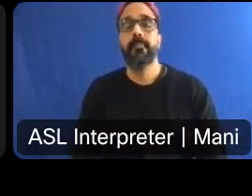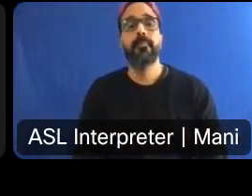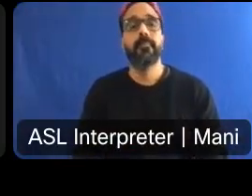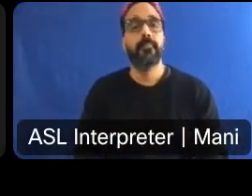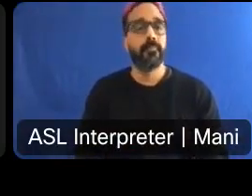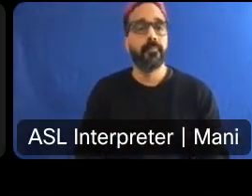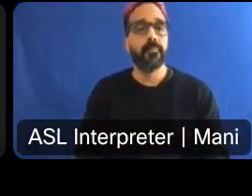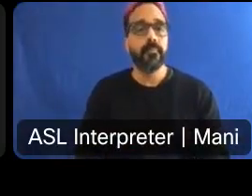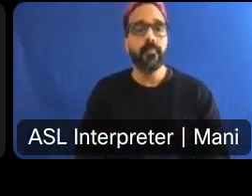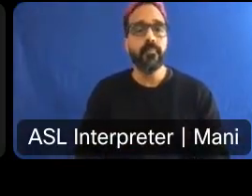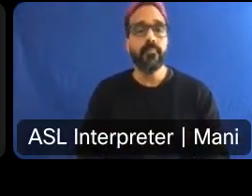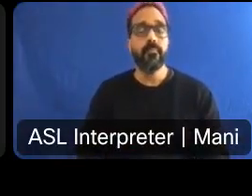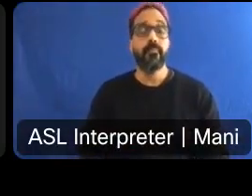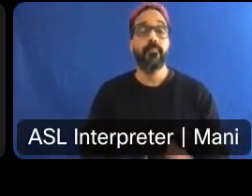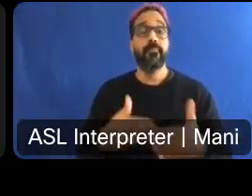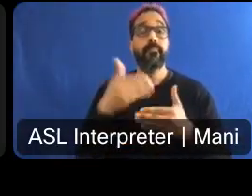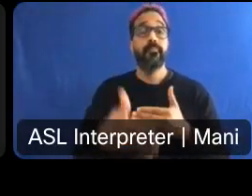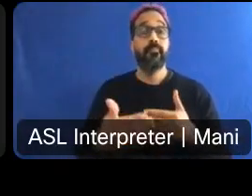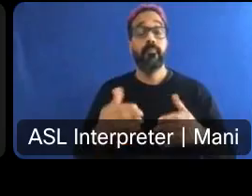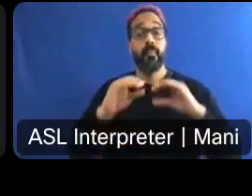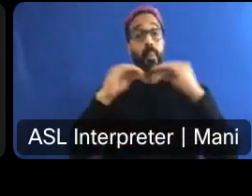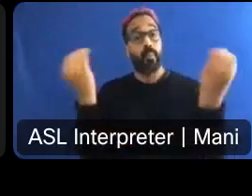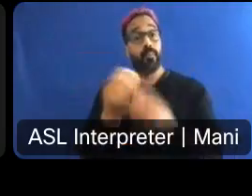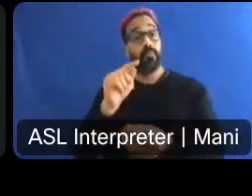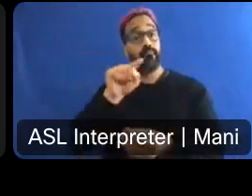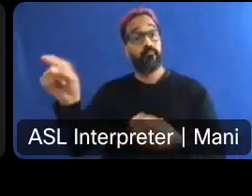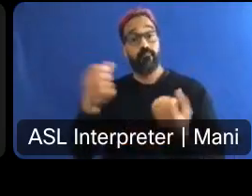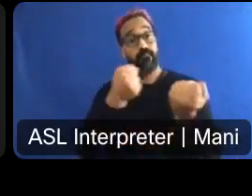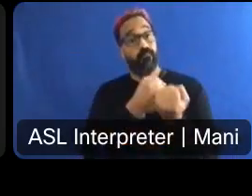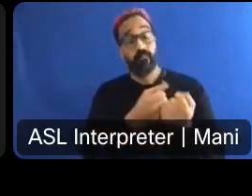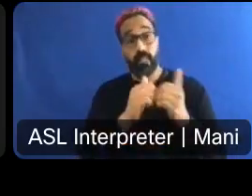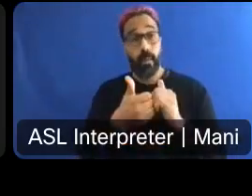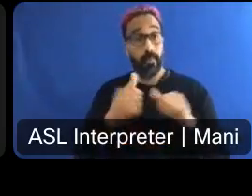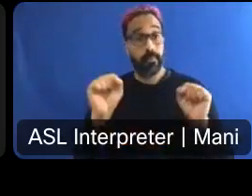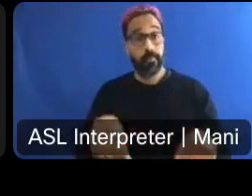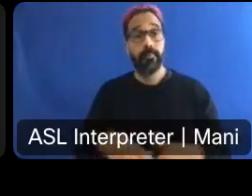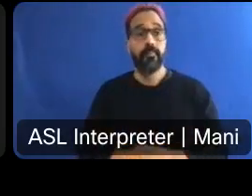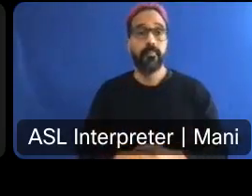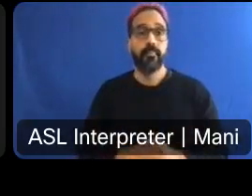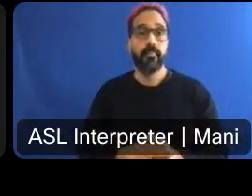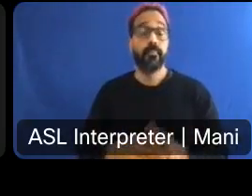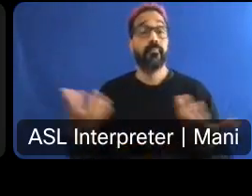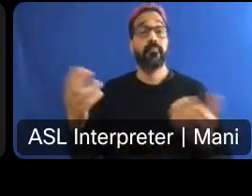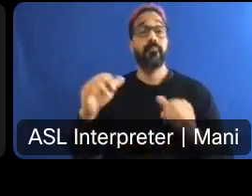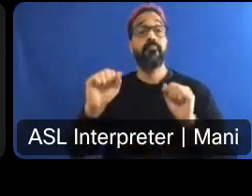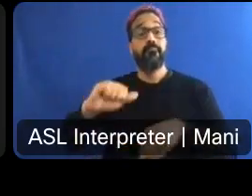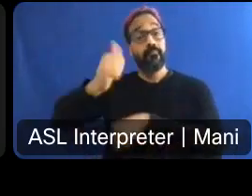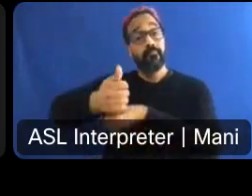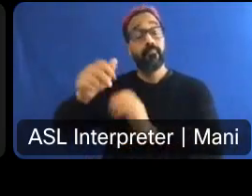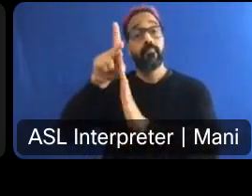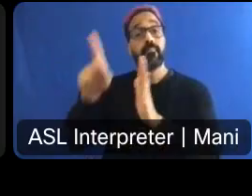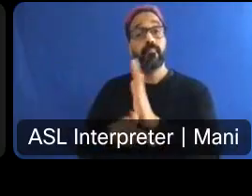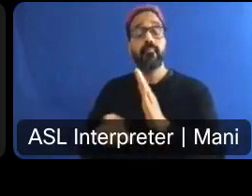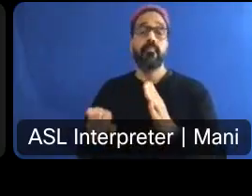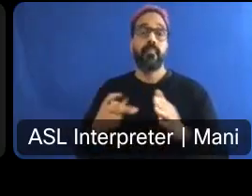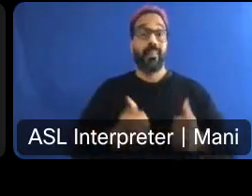How organizations can support? Organizations can support the implementation of policies that are survivor-led in